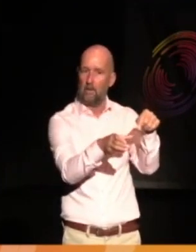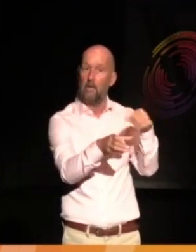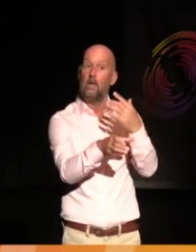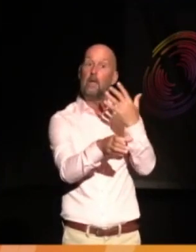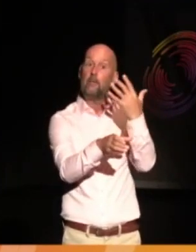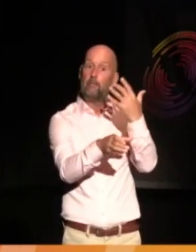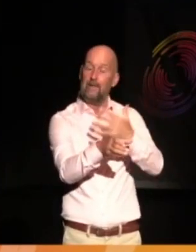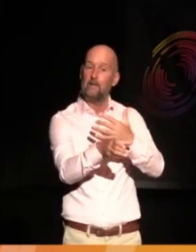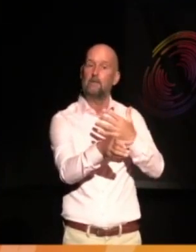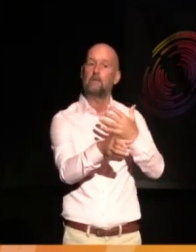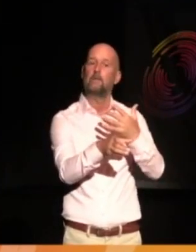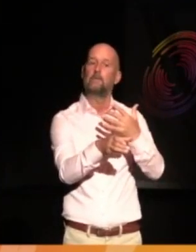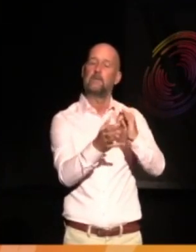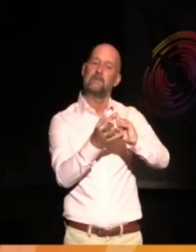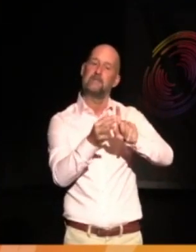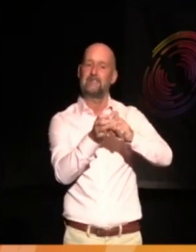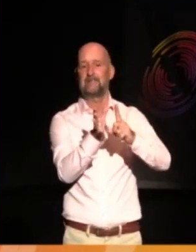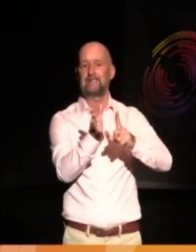suffered sexual trauma?